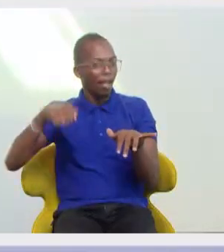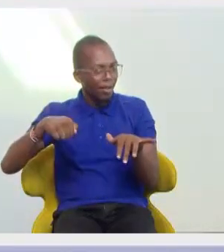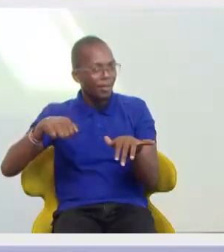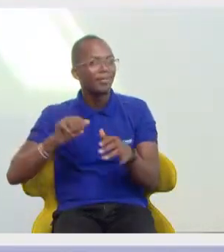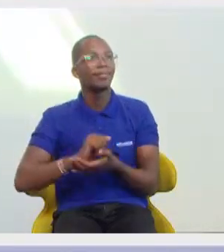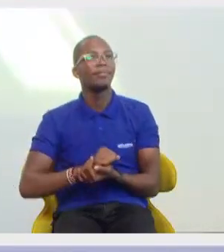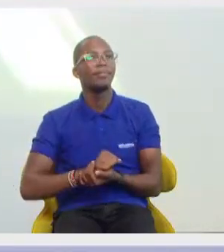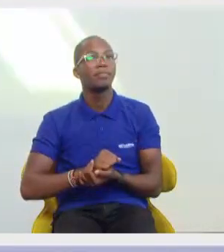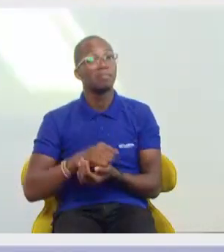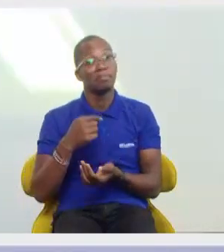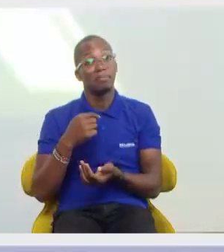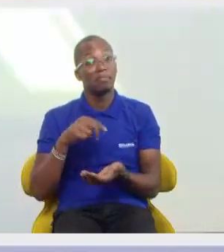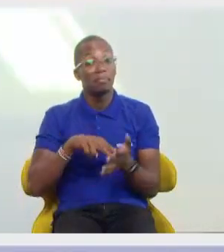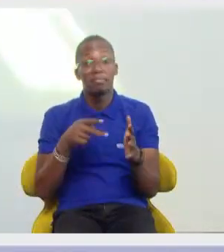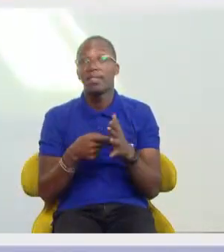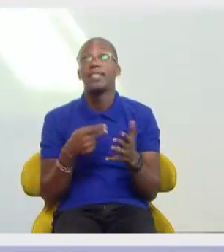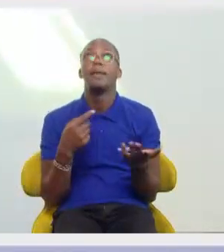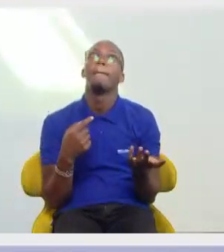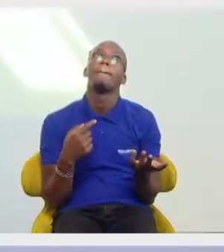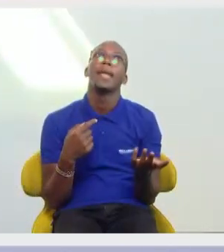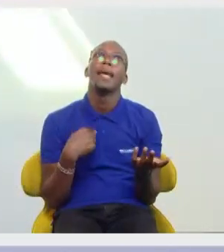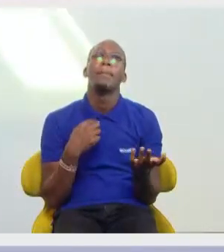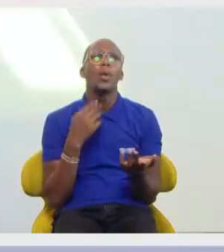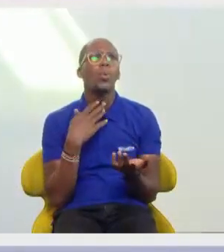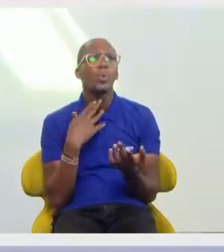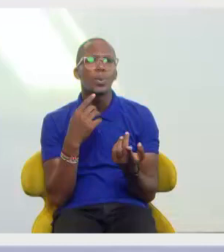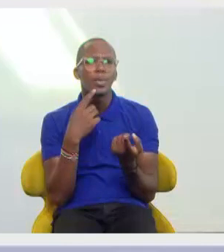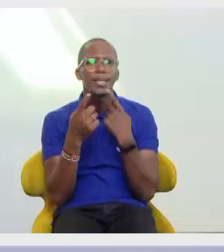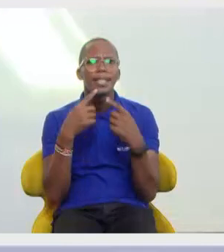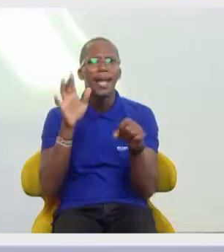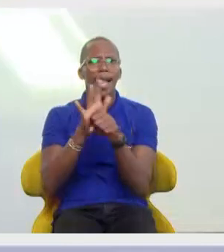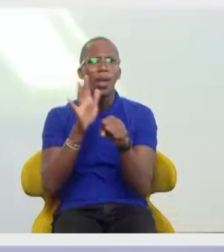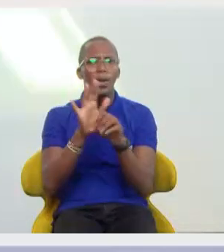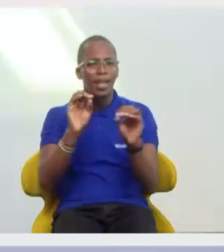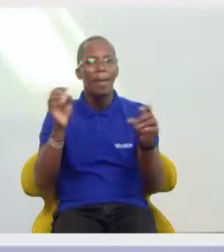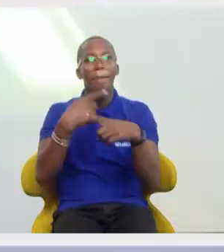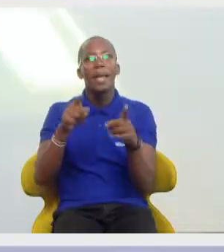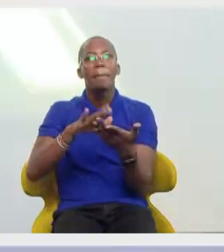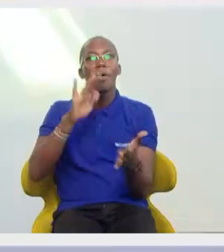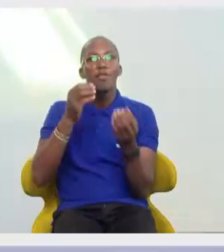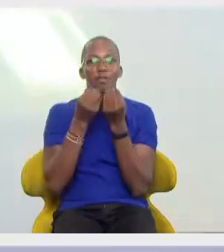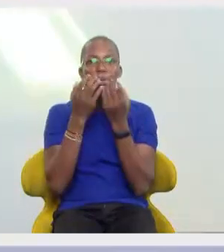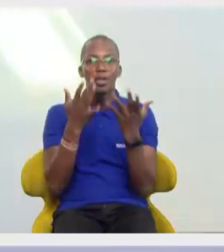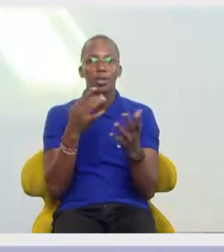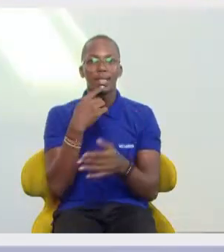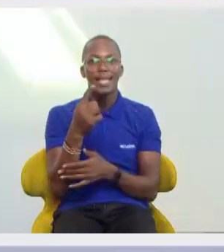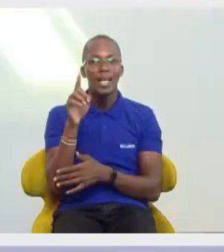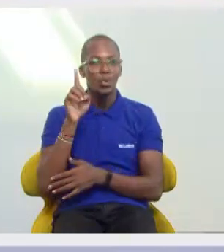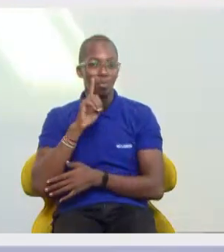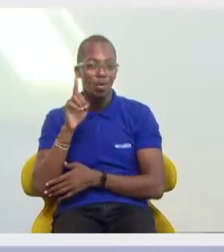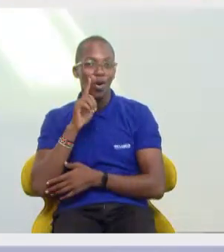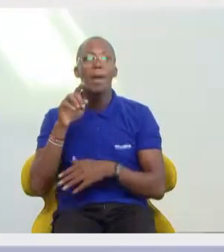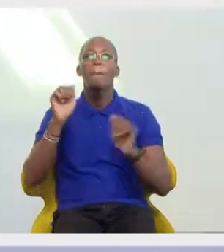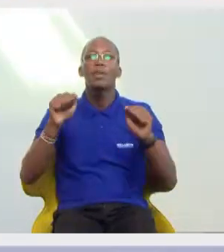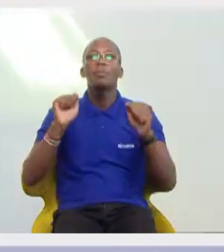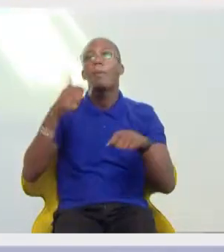So I don't have much to say, but for more details, I will show tomorrow how a person blind can code